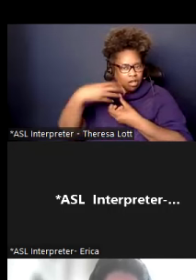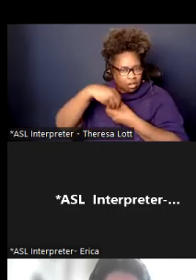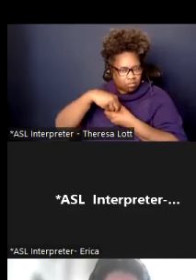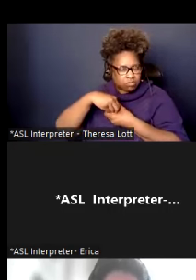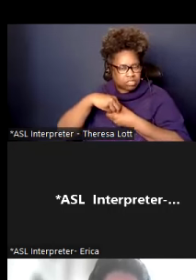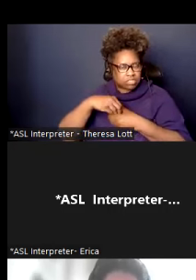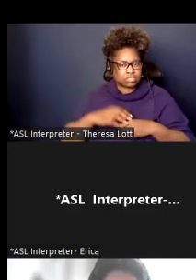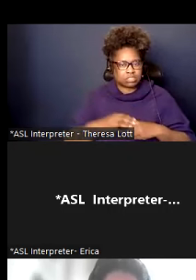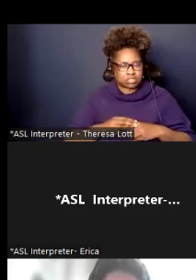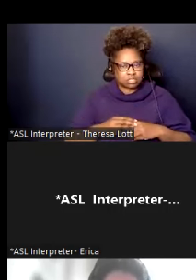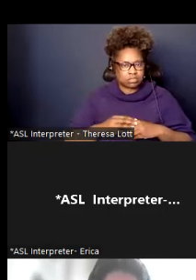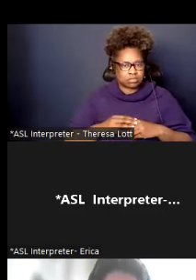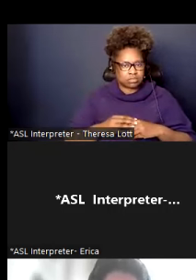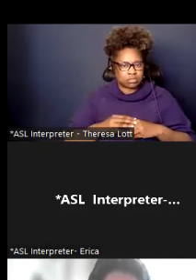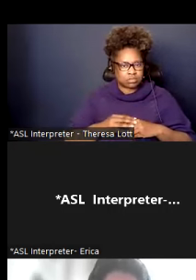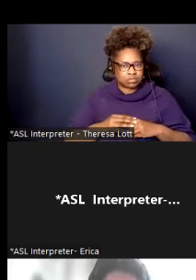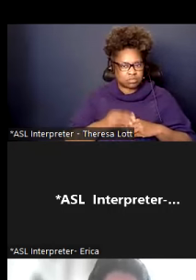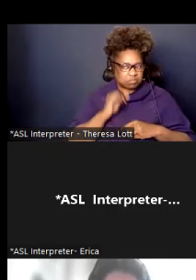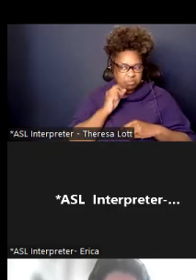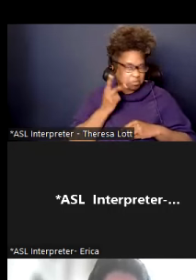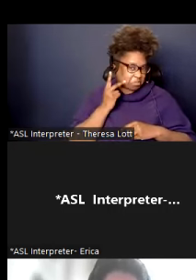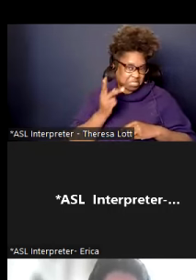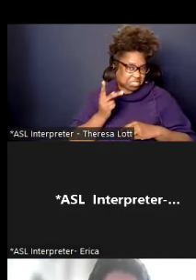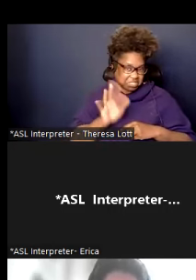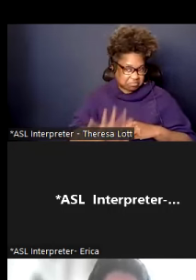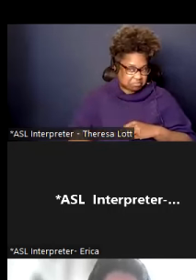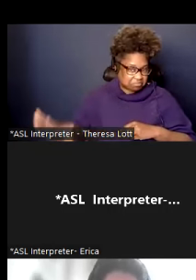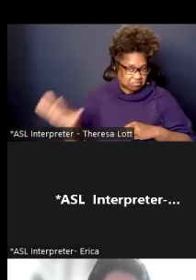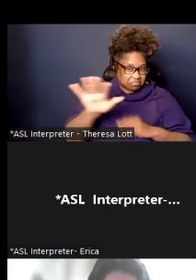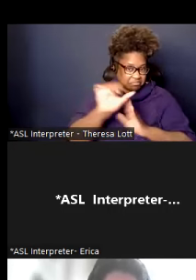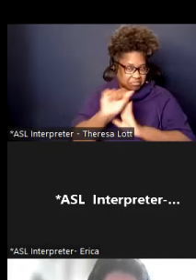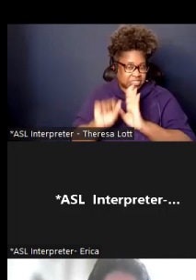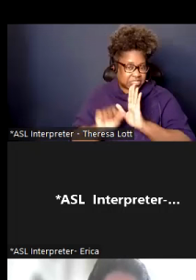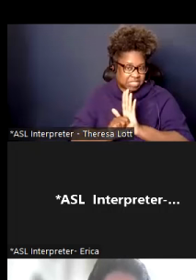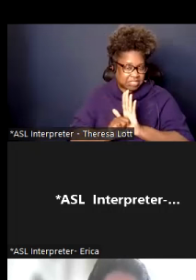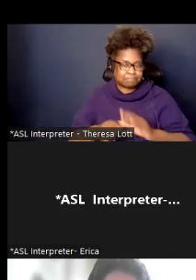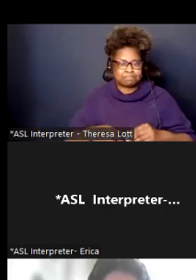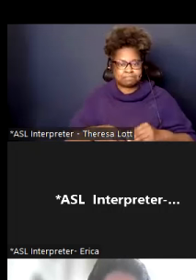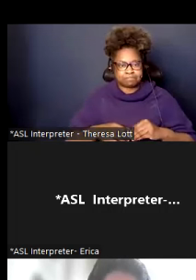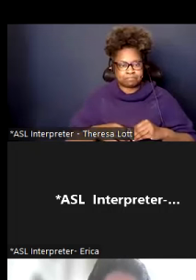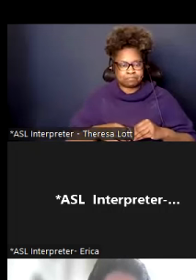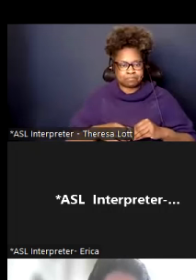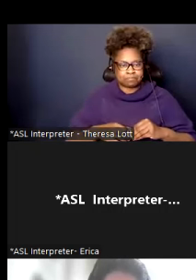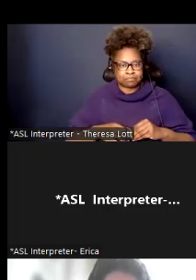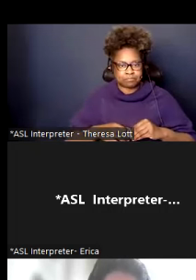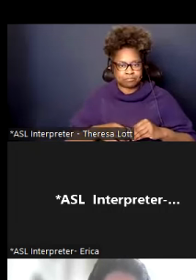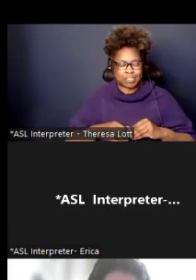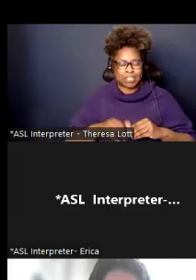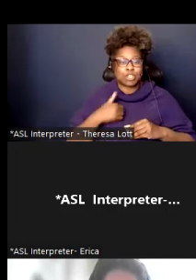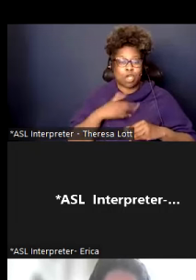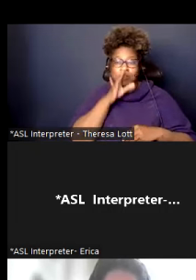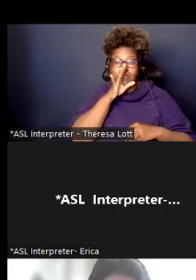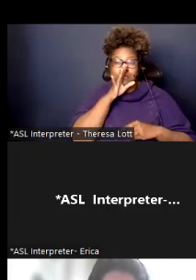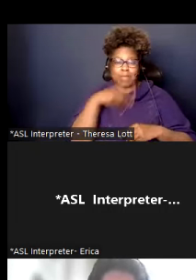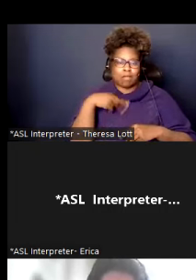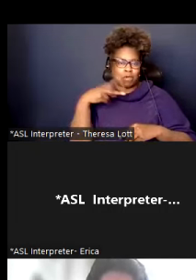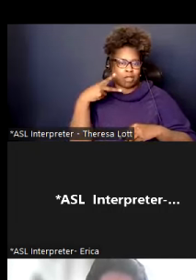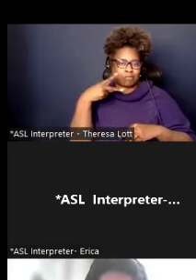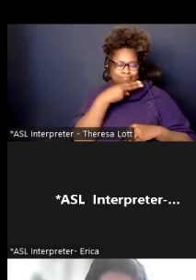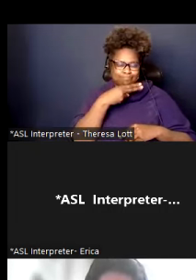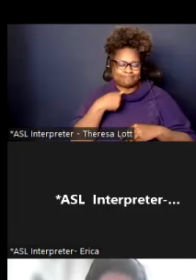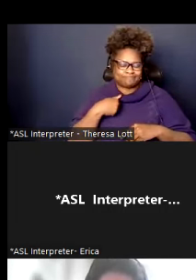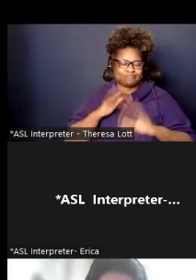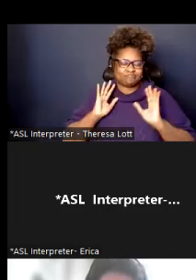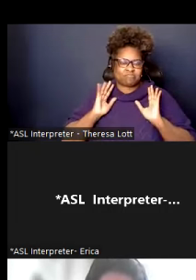not something that we see statewide. And so again, I'm gonna stop talking because I want to make